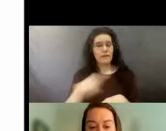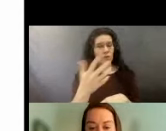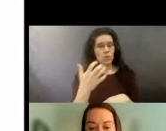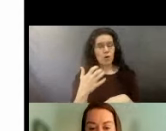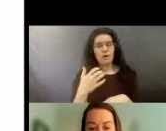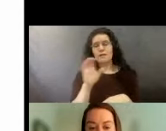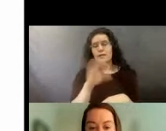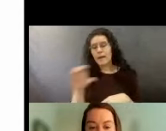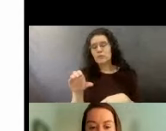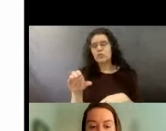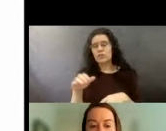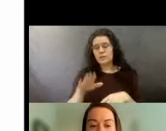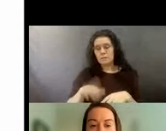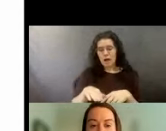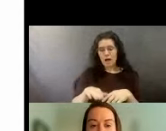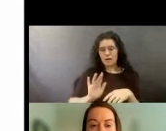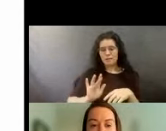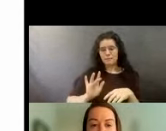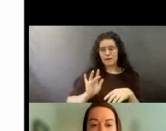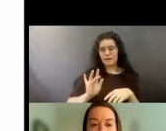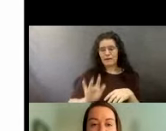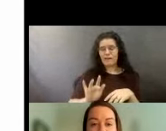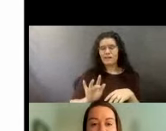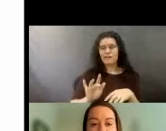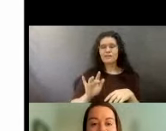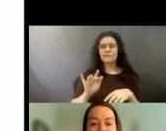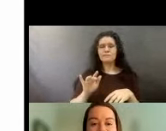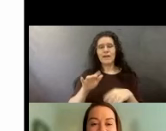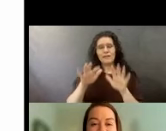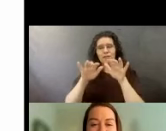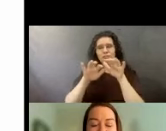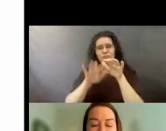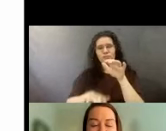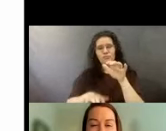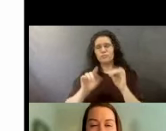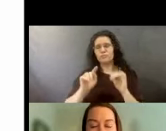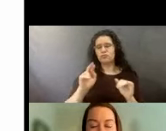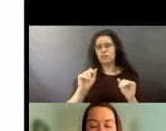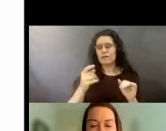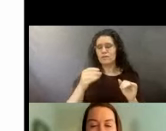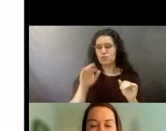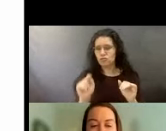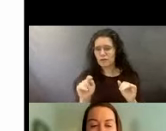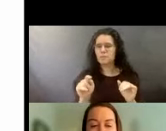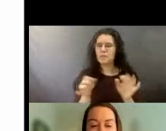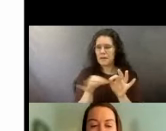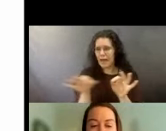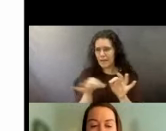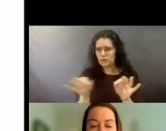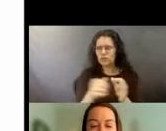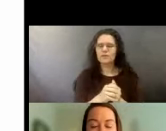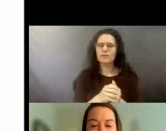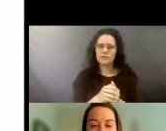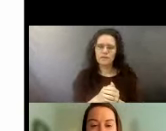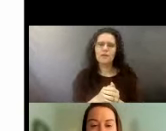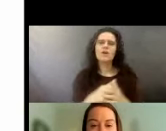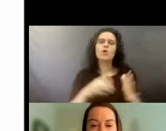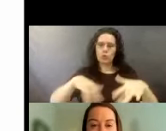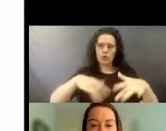subtitle. And we know that everyone will be asking, yes, this webinar will be recorded. The slides will